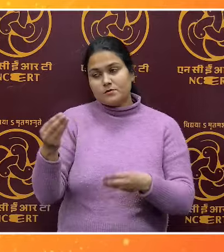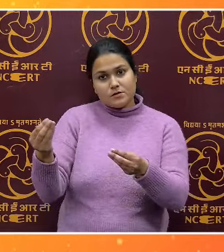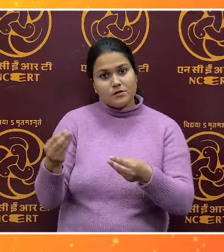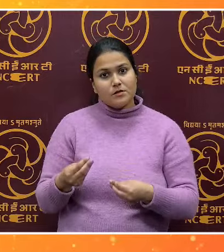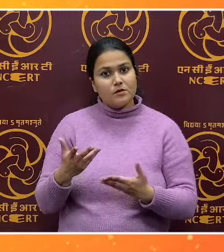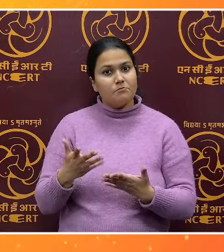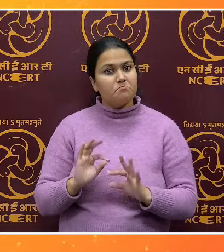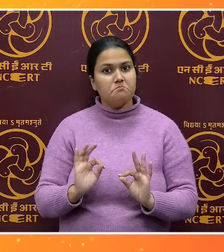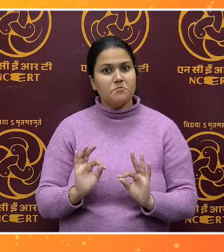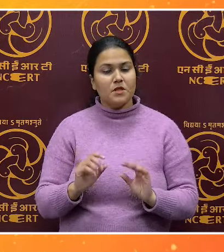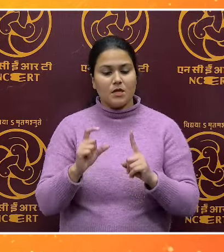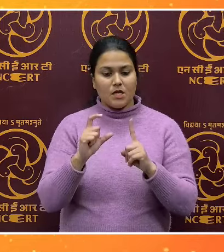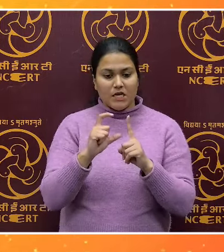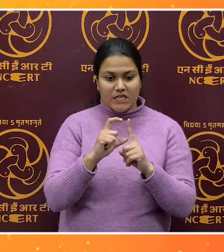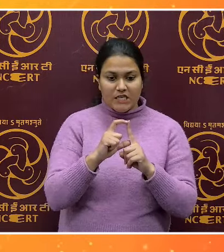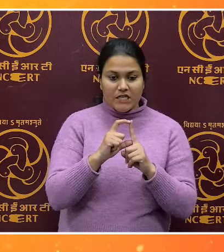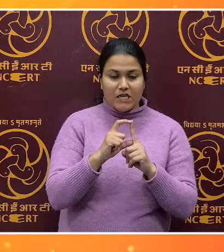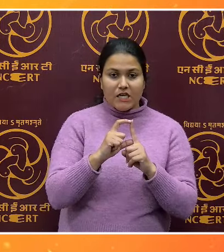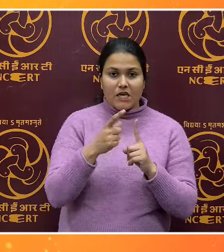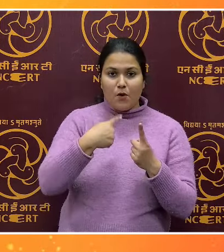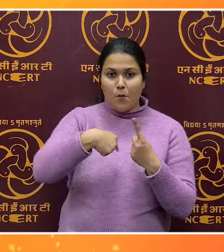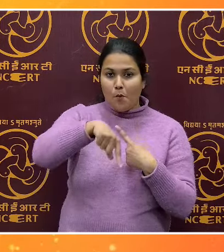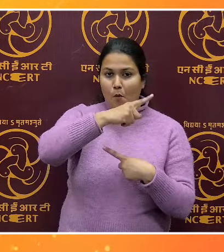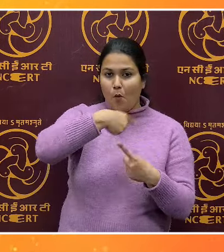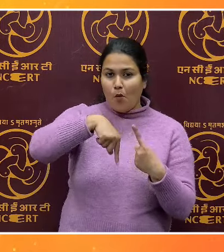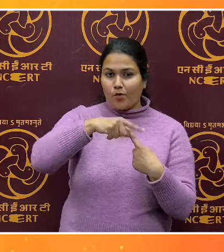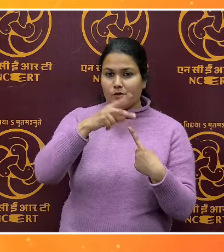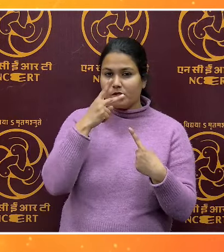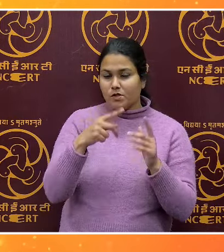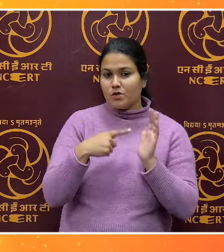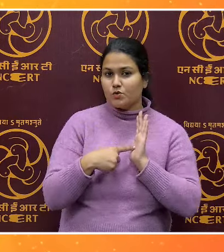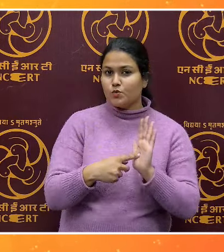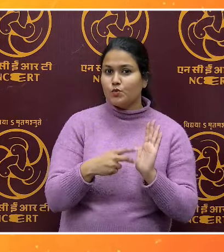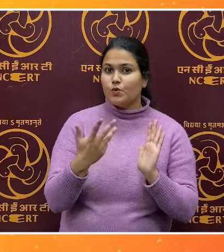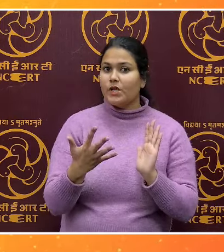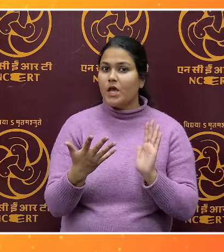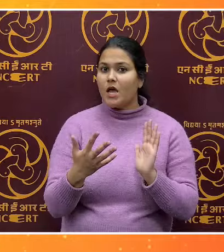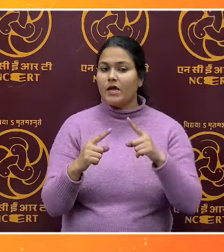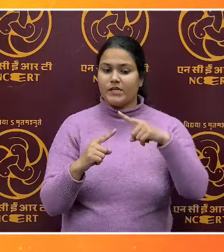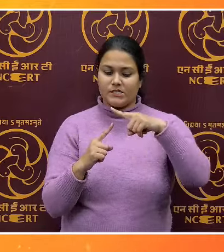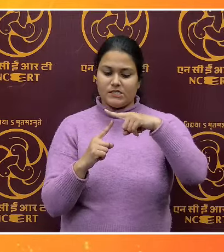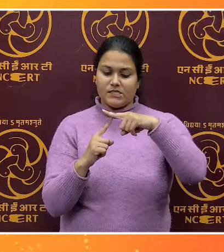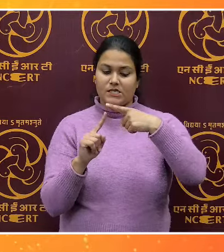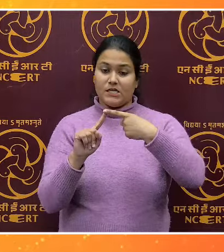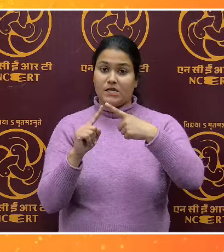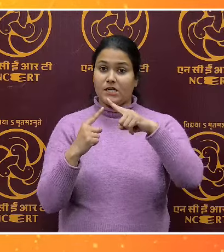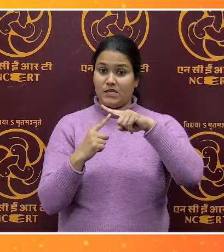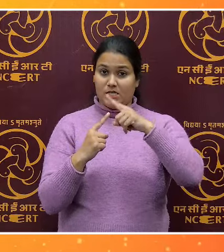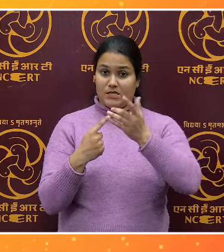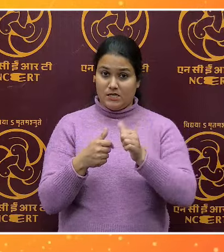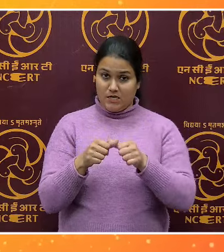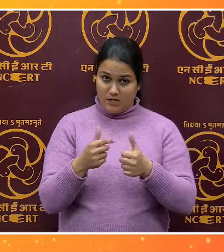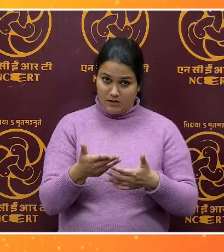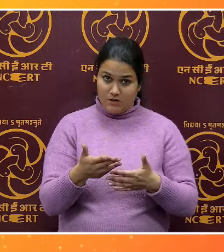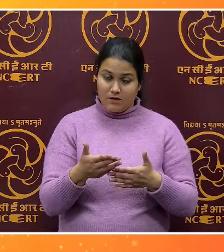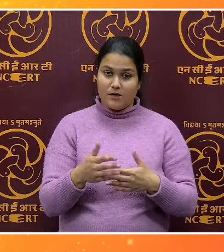empty d orbitals in nickel, so it will show the tetrahedral geometry with the sp3